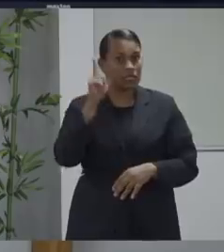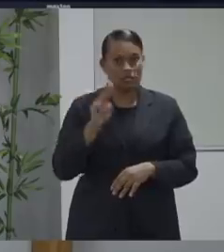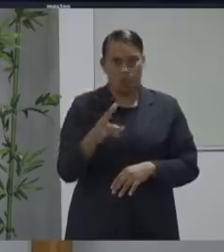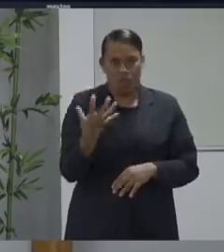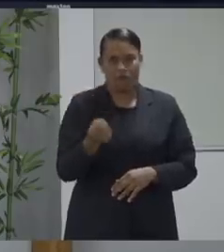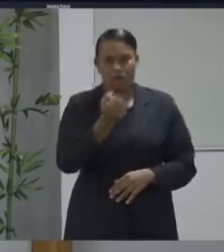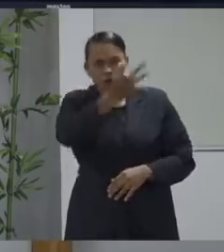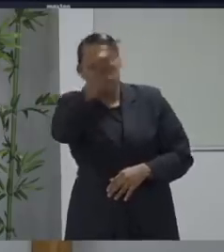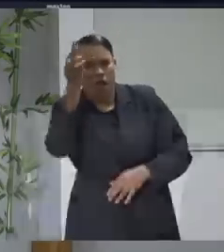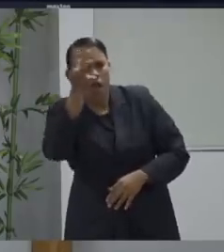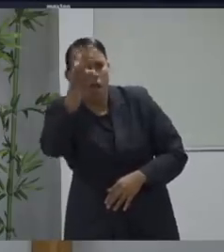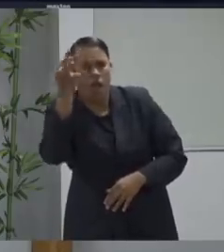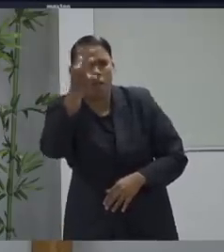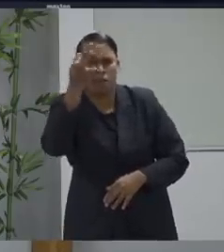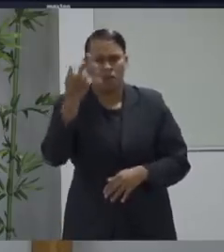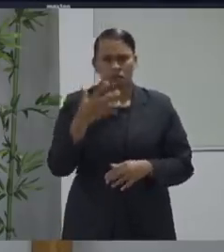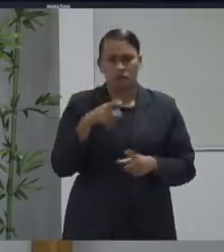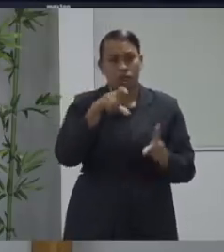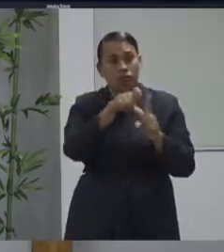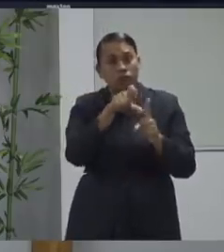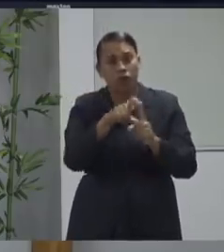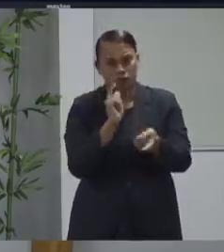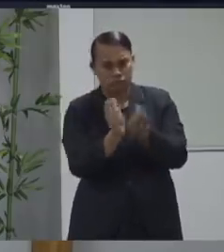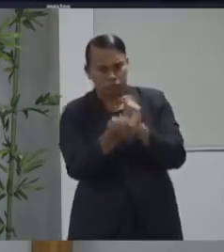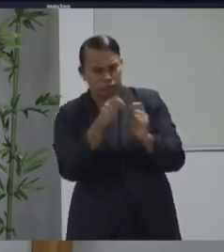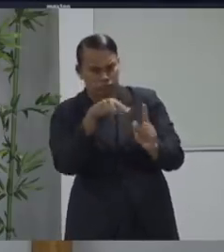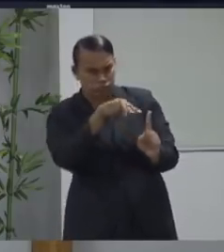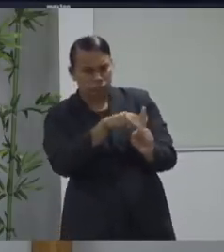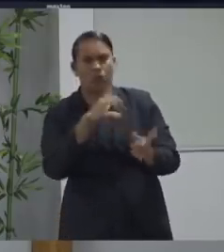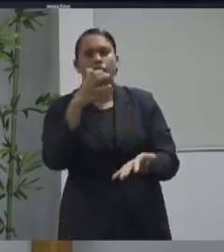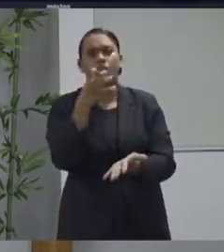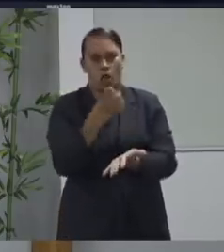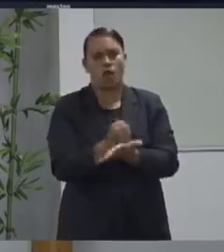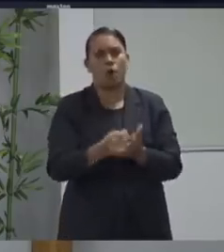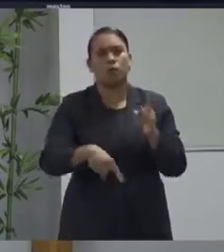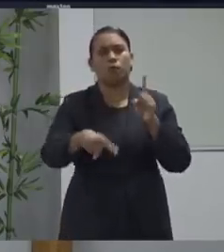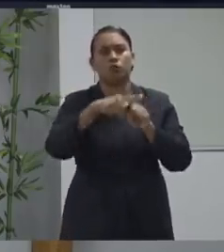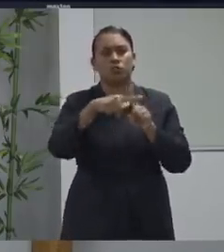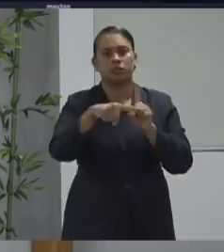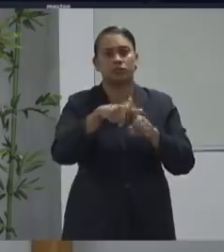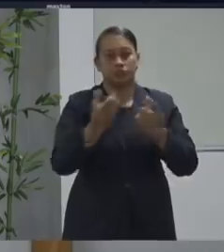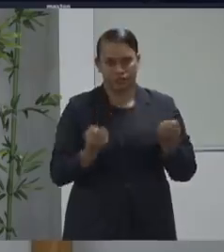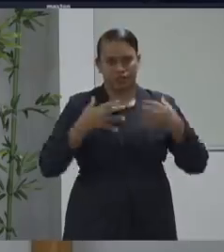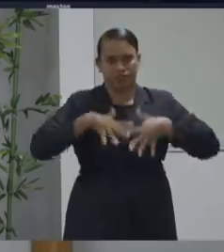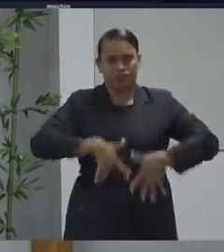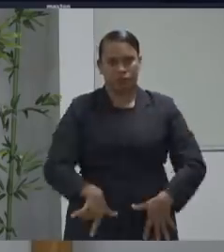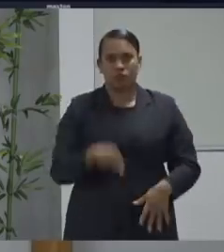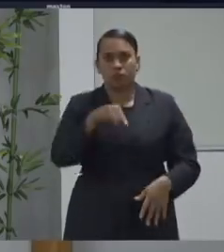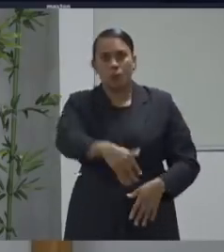fever. She was tested and confirmed as positive for the virus this morning.